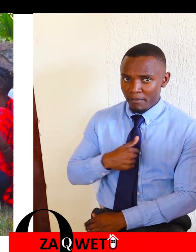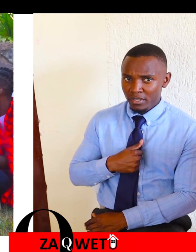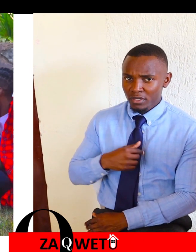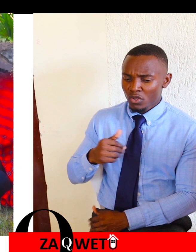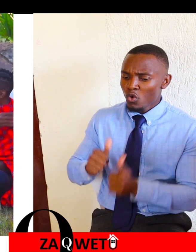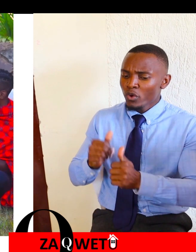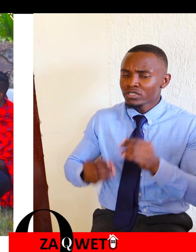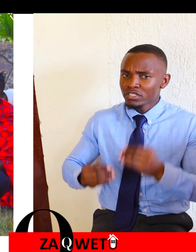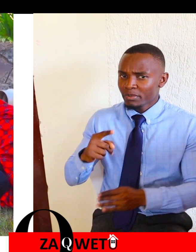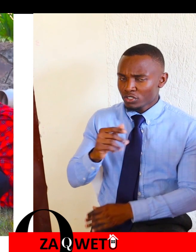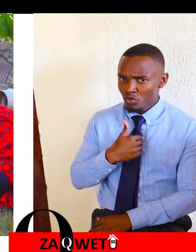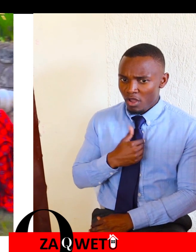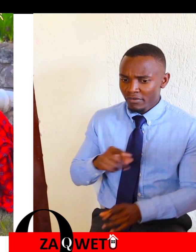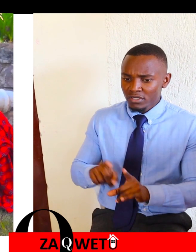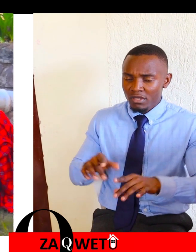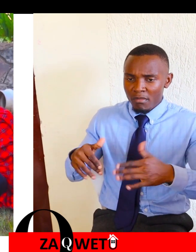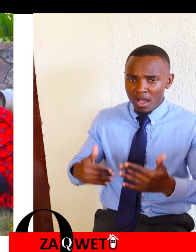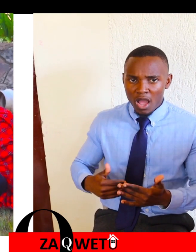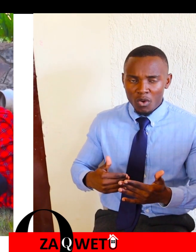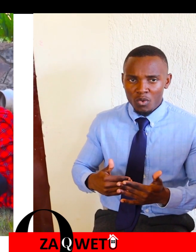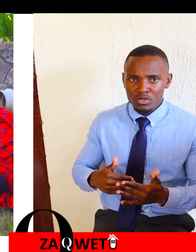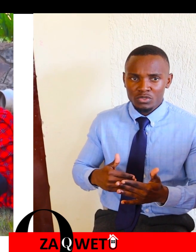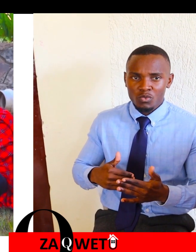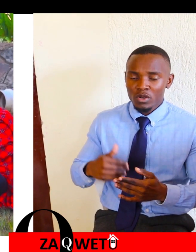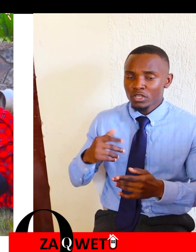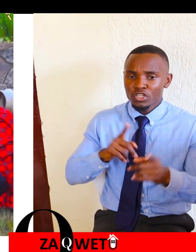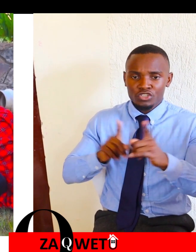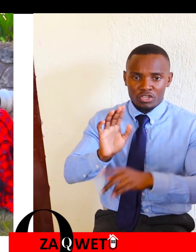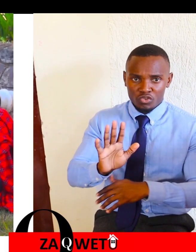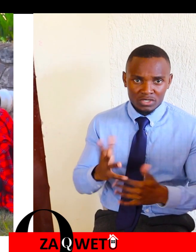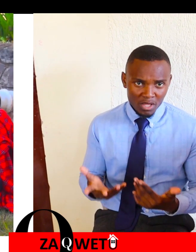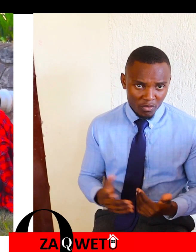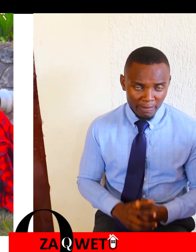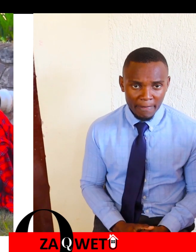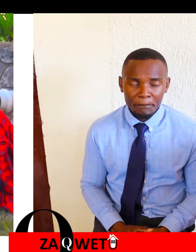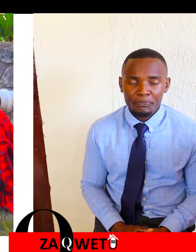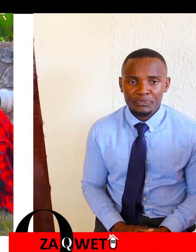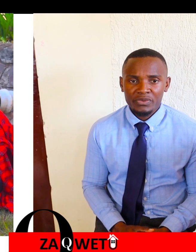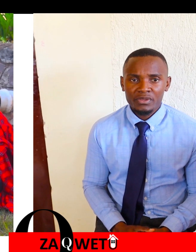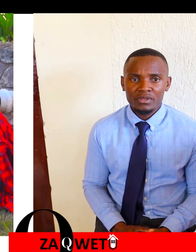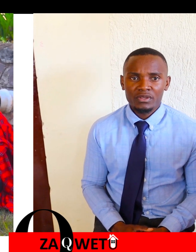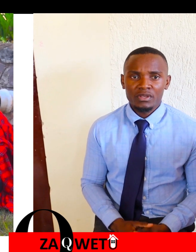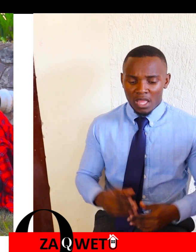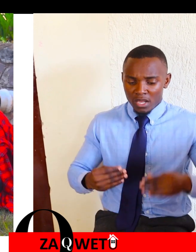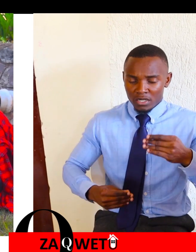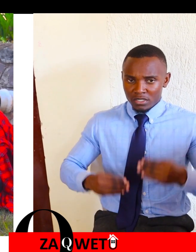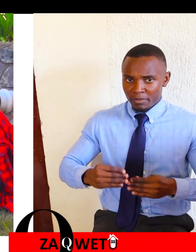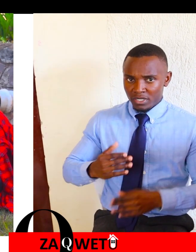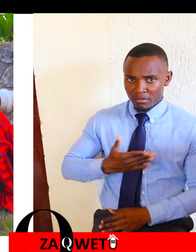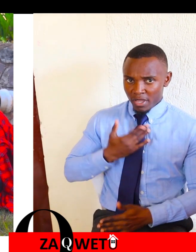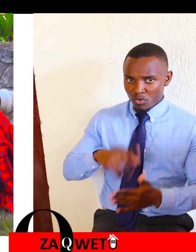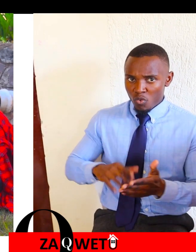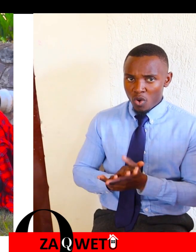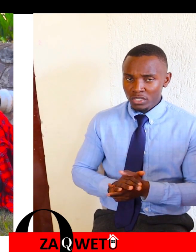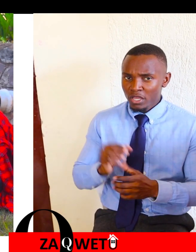me. Tuambie disability yako ni gani na how has it been? Yes, so my disability ni I